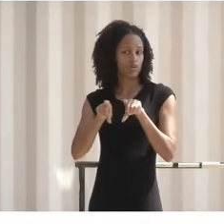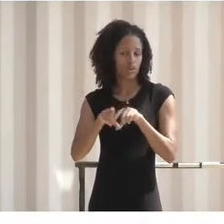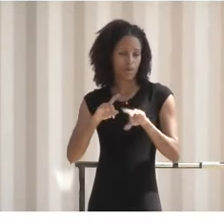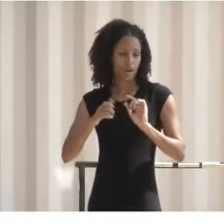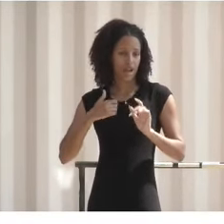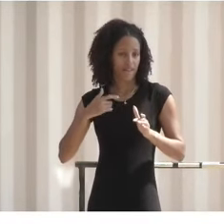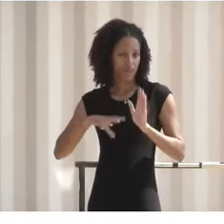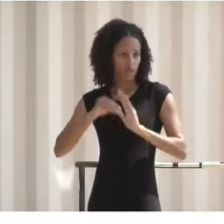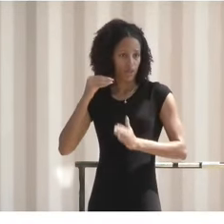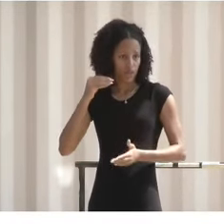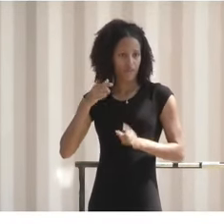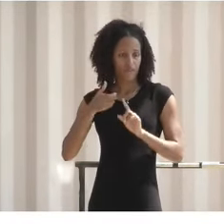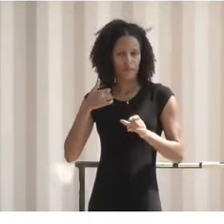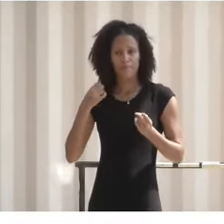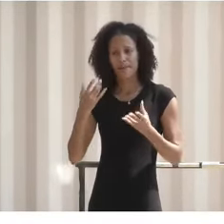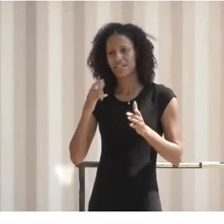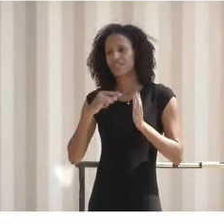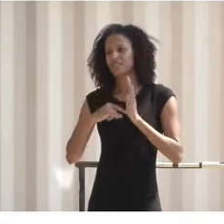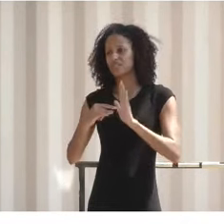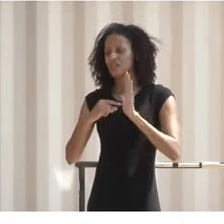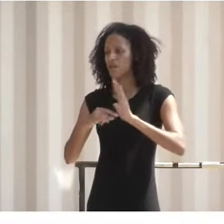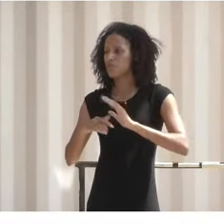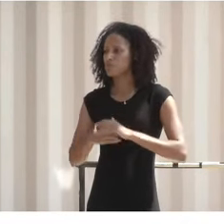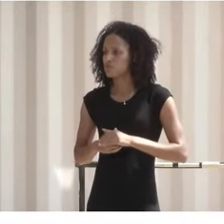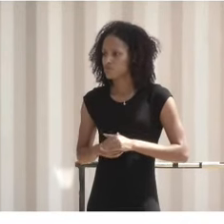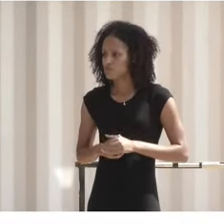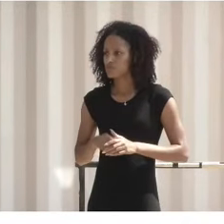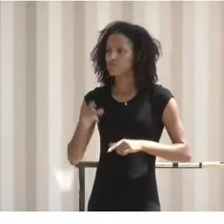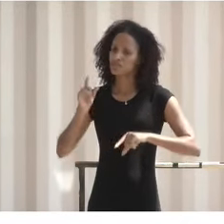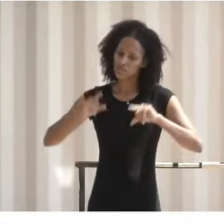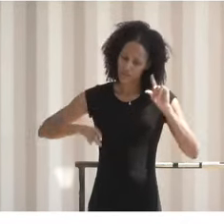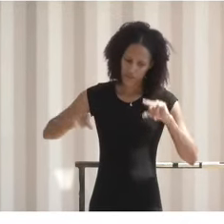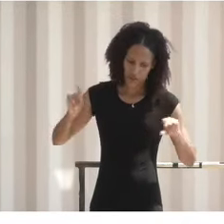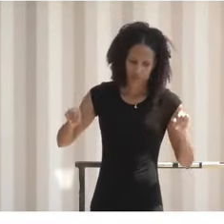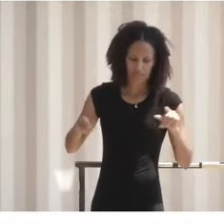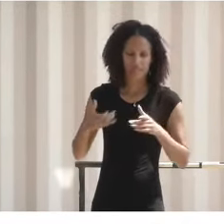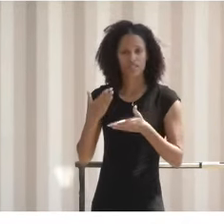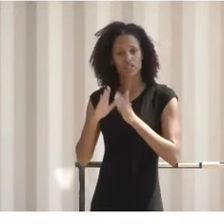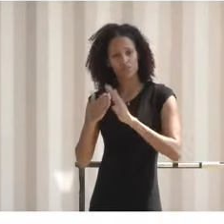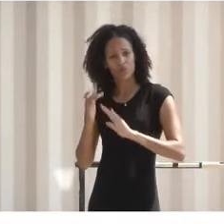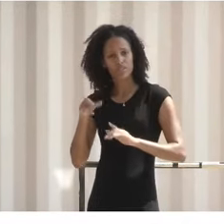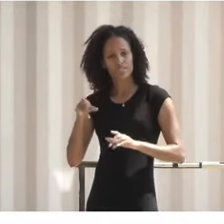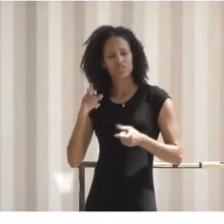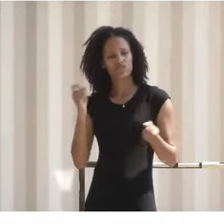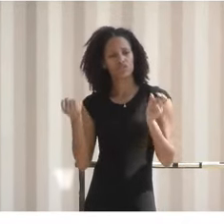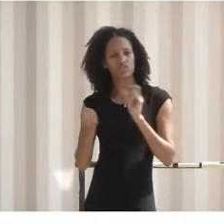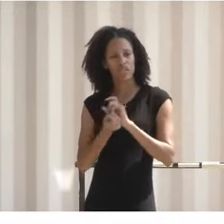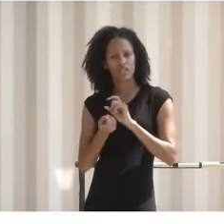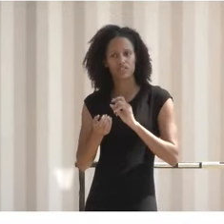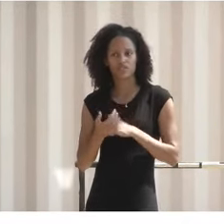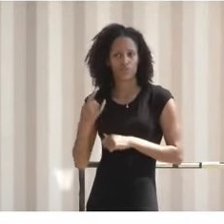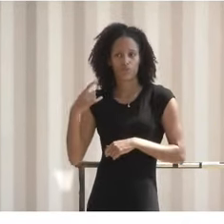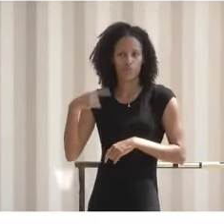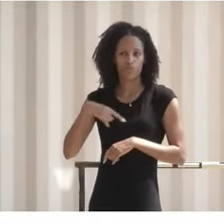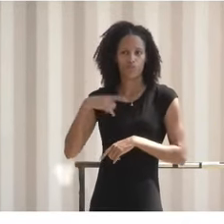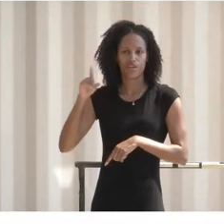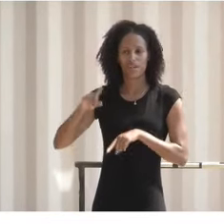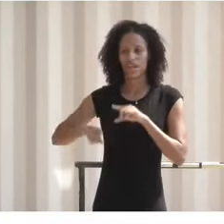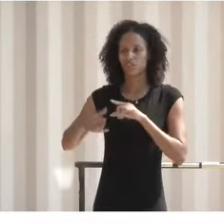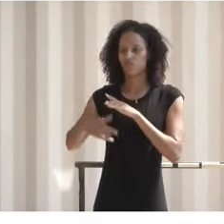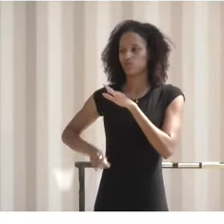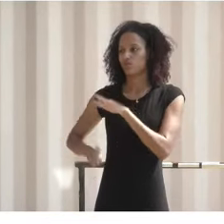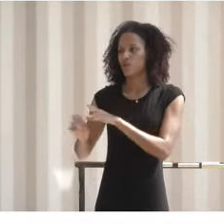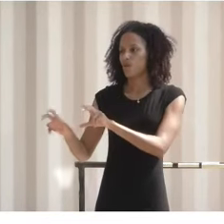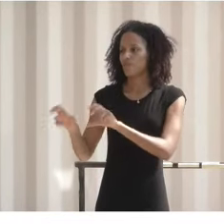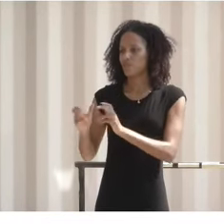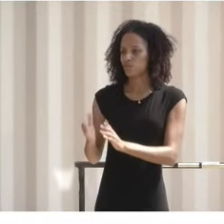in many of the examples that I looked at in the book. Really, communities need to lead these changes and be a part of it. We can't just bring investments to